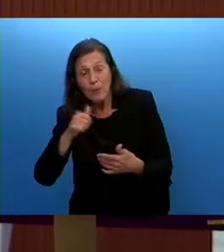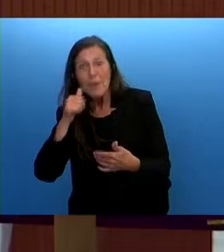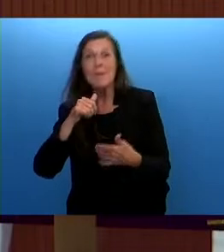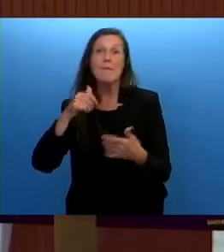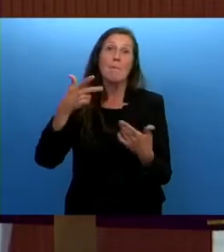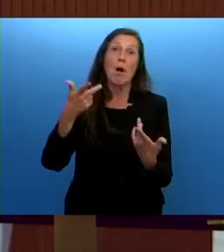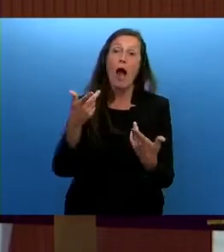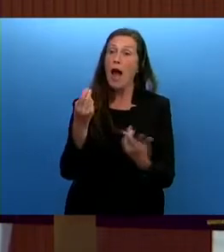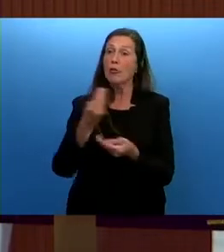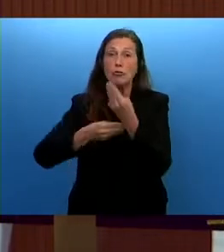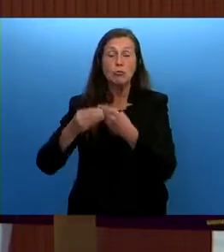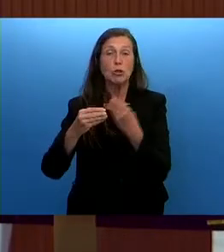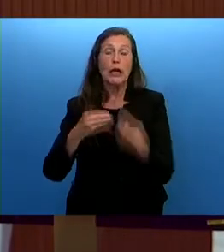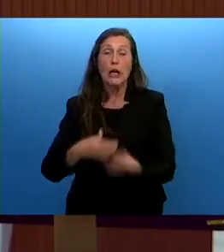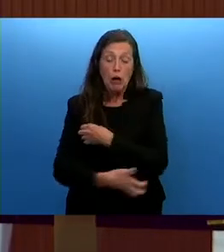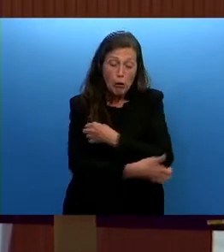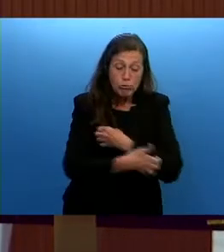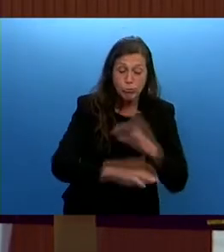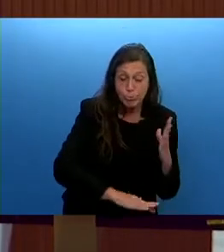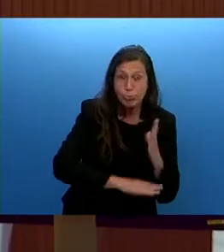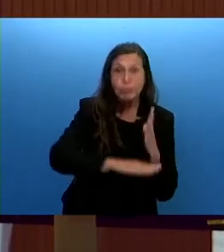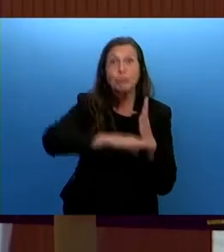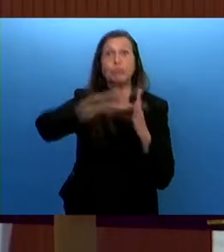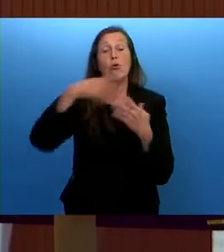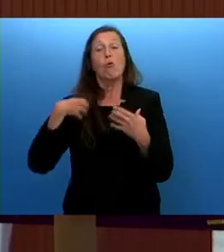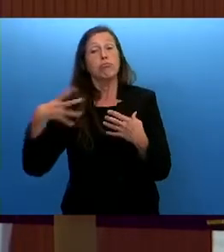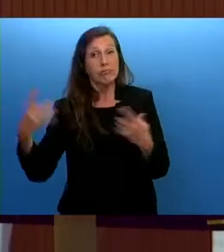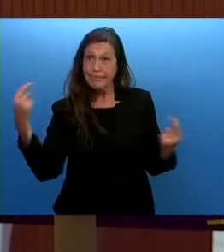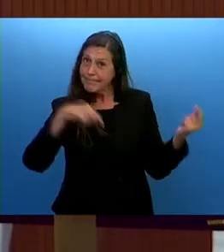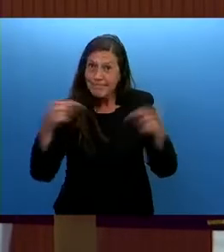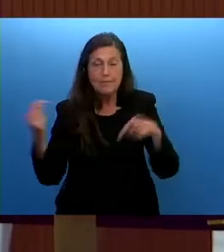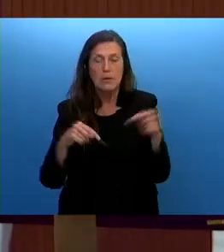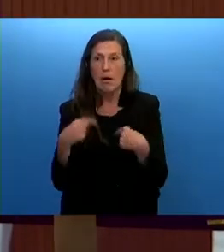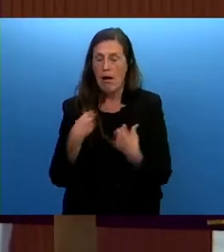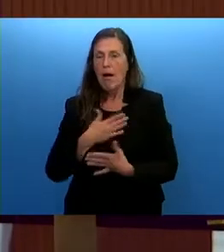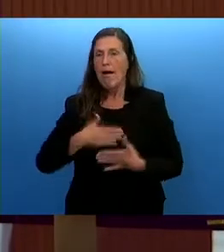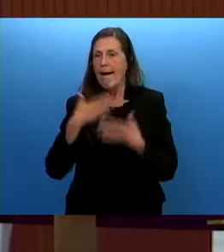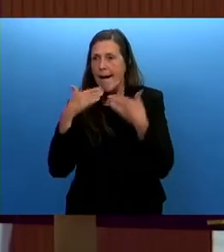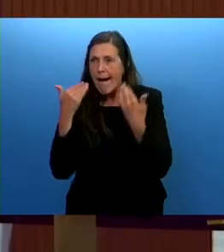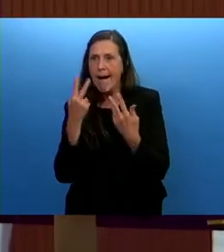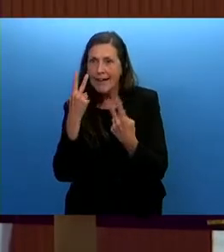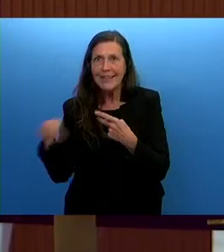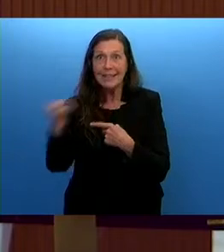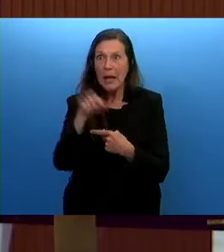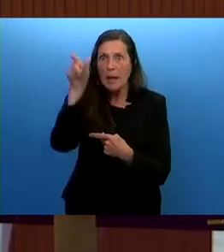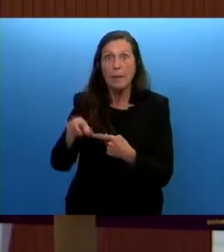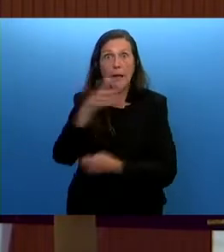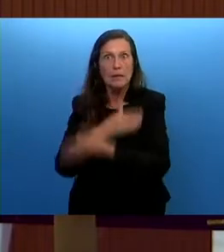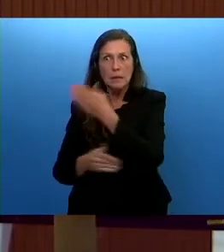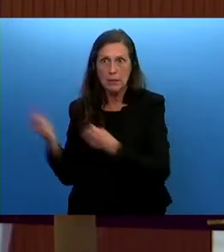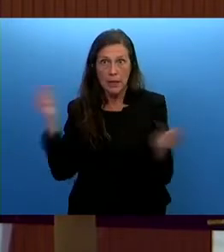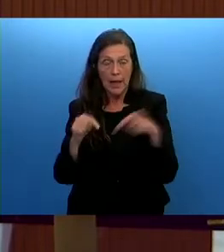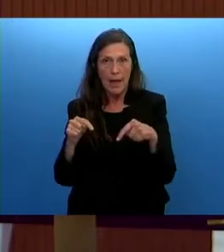socioeconomic status. I was particularly pleased to observe that the number of participants with disabilities had nearly